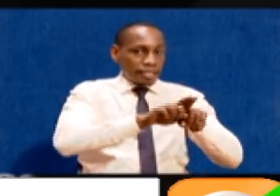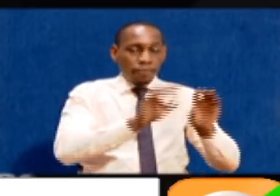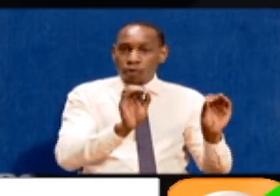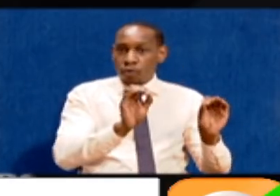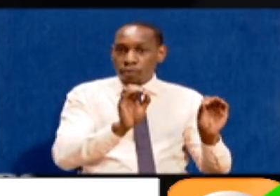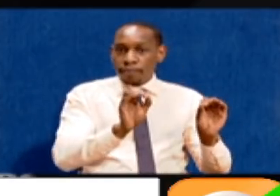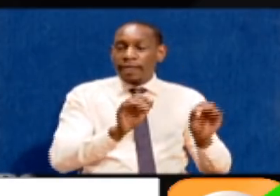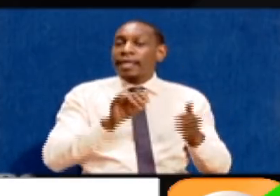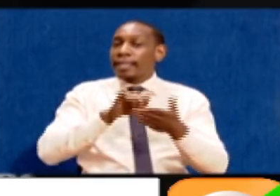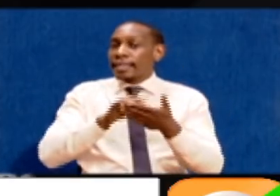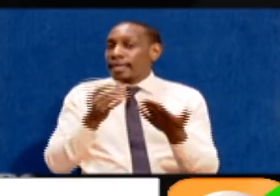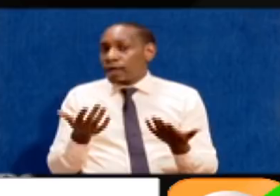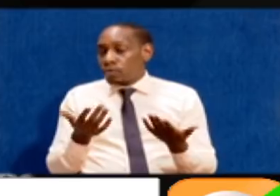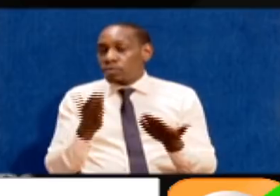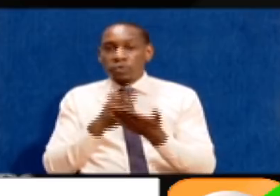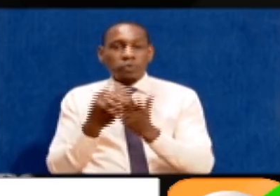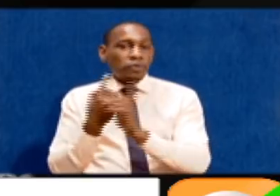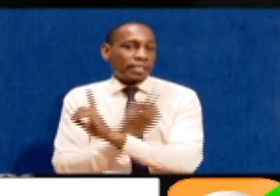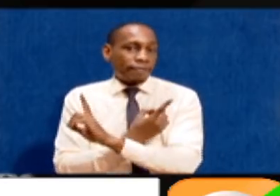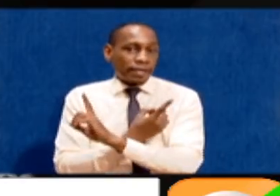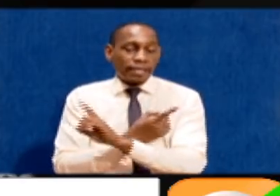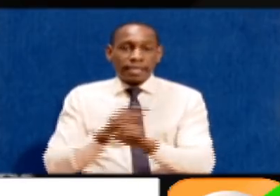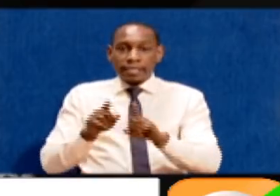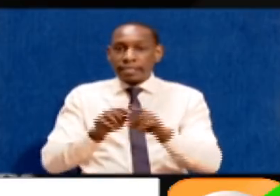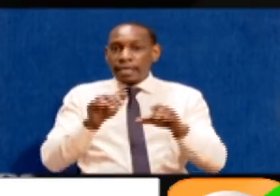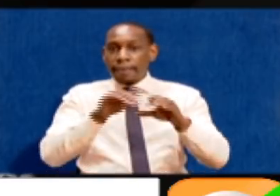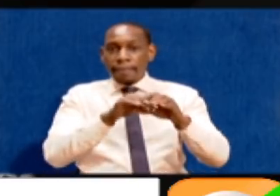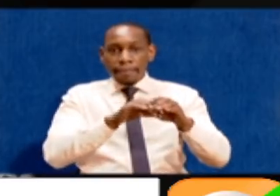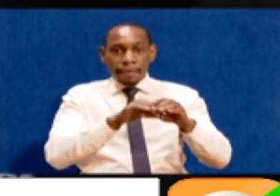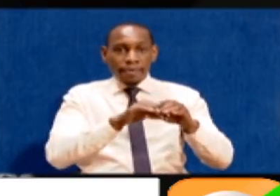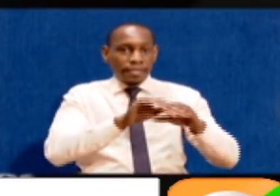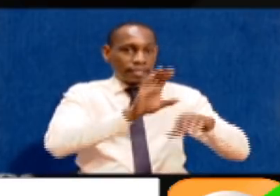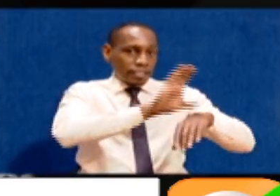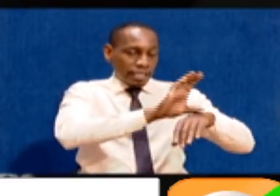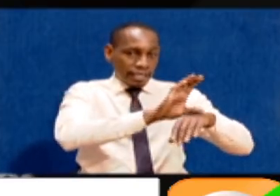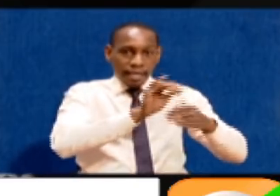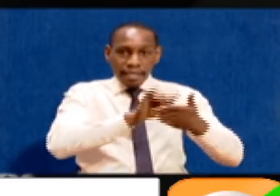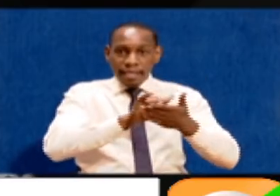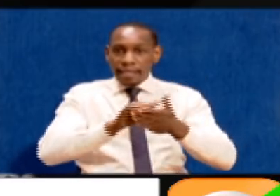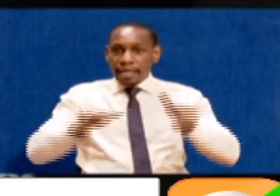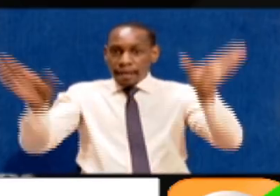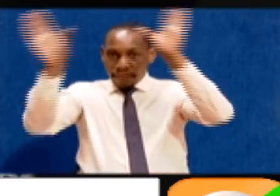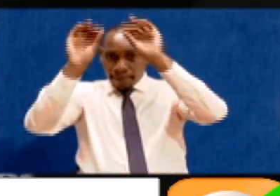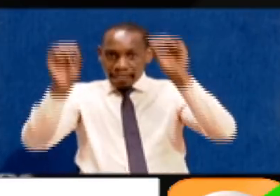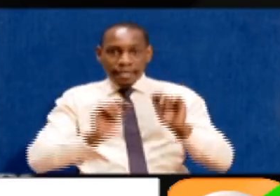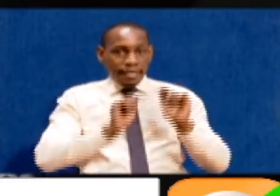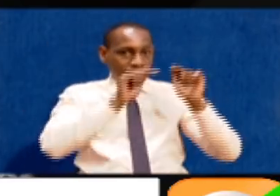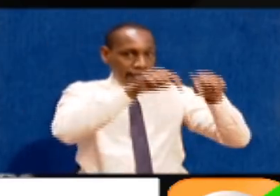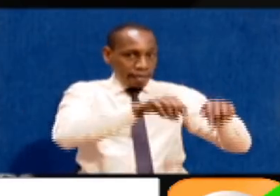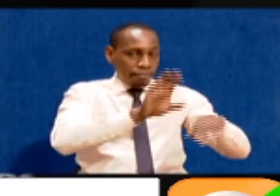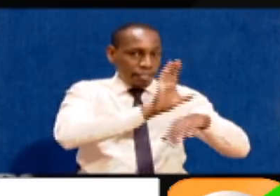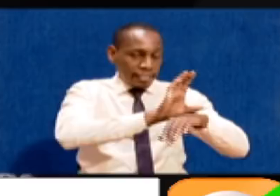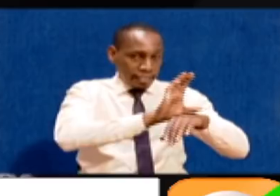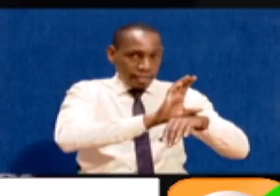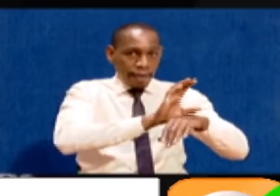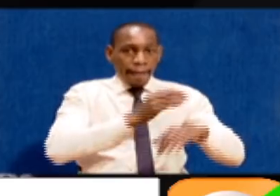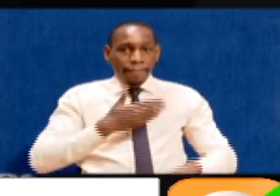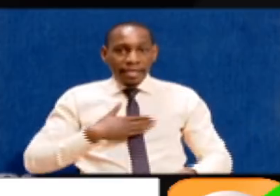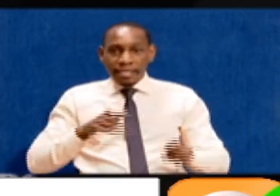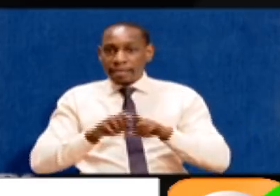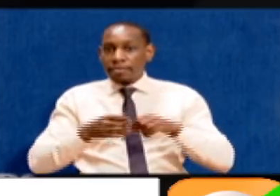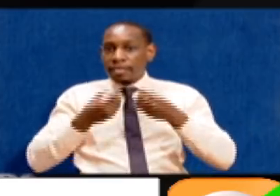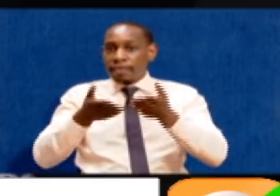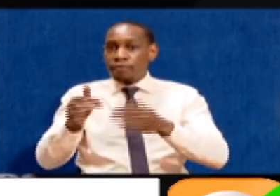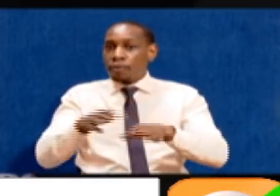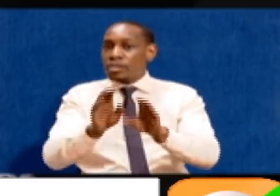church. It would look very odd even to the members of the congregation that the president comes to our church and I